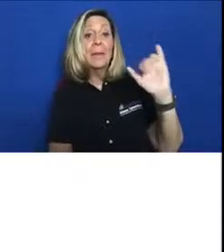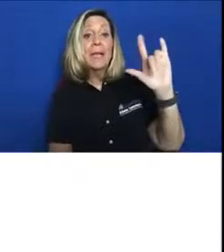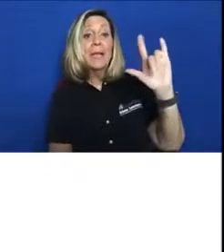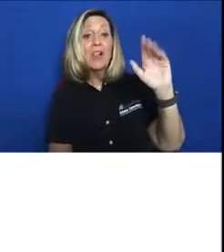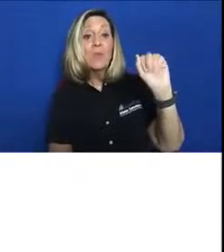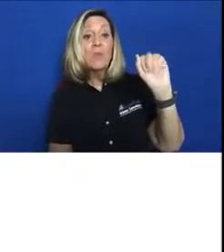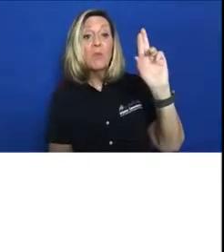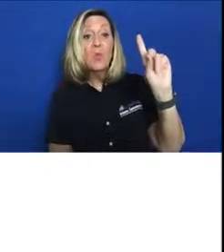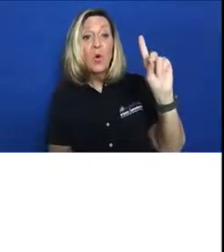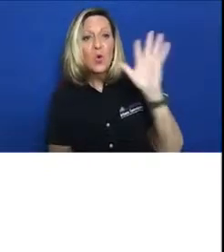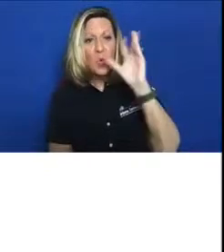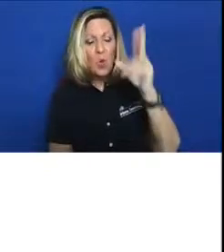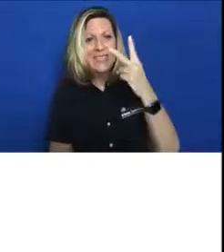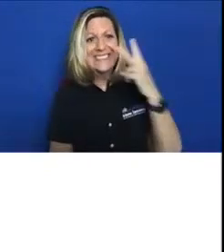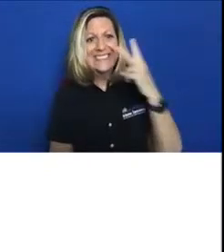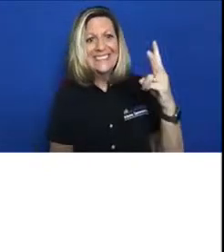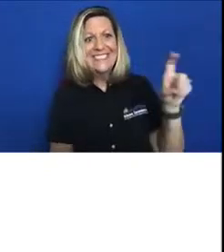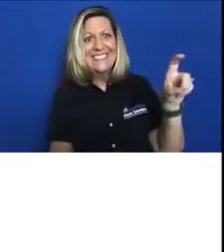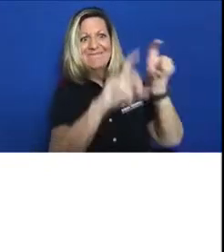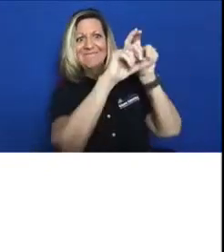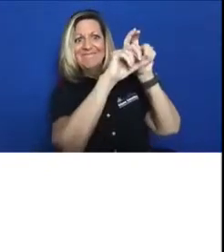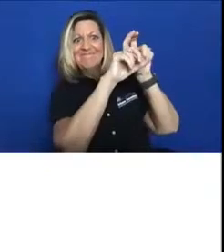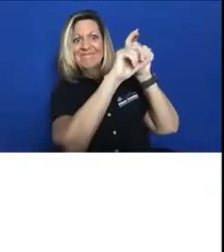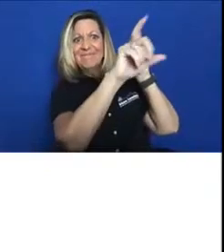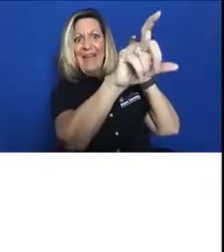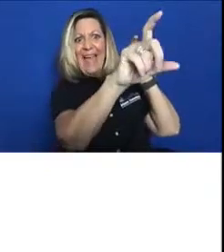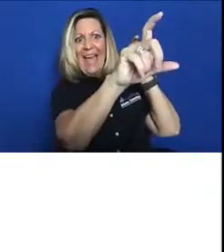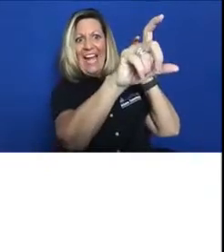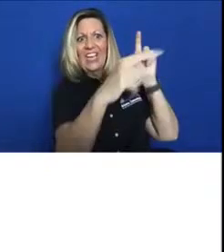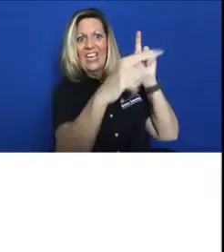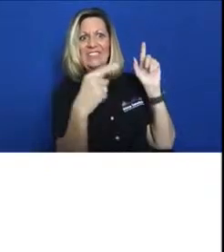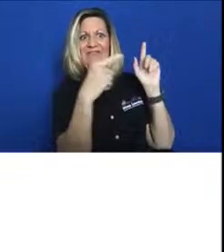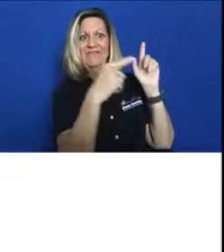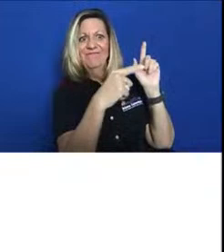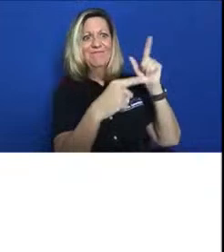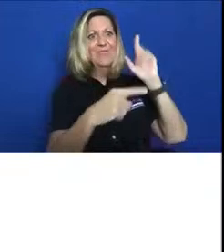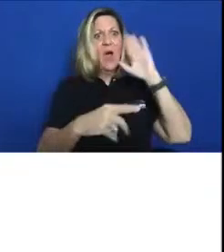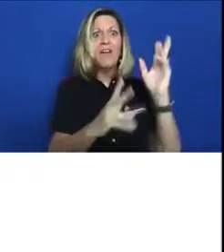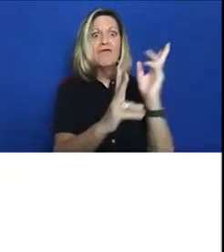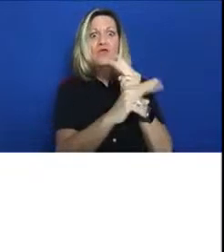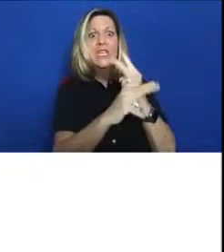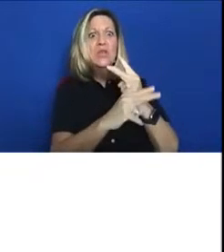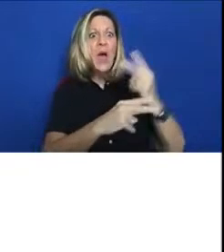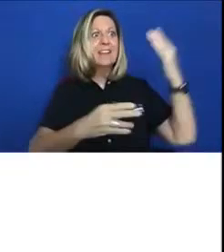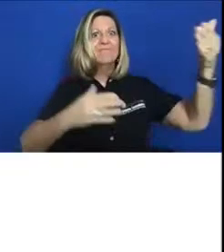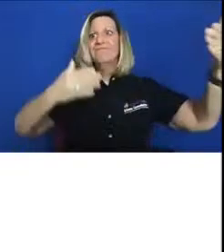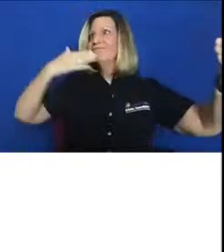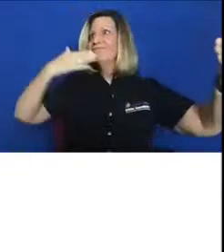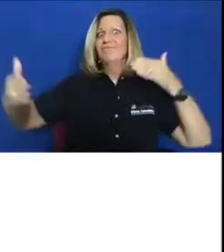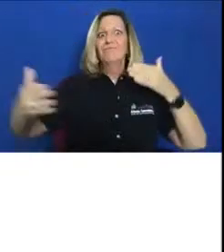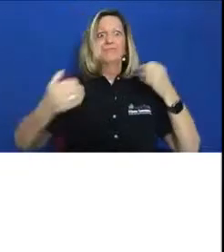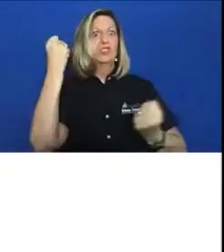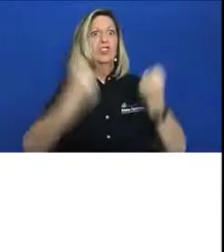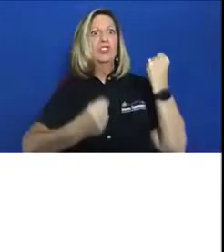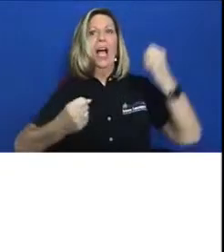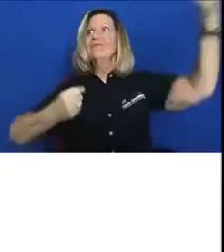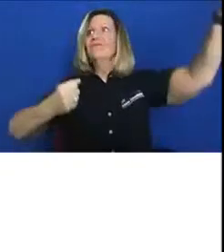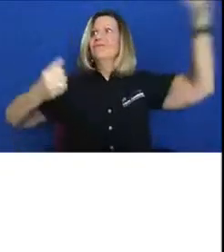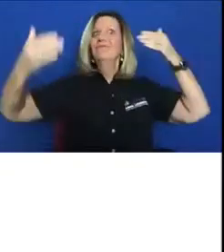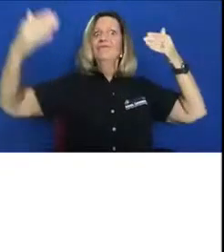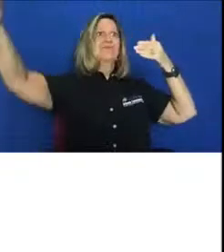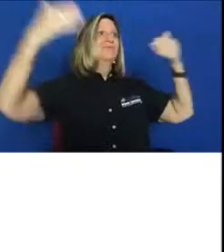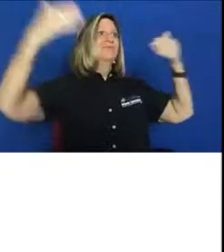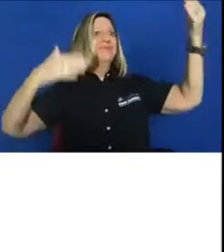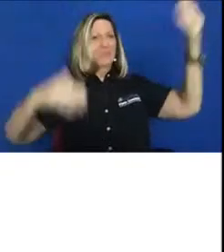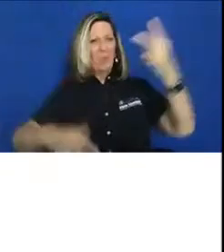One example is in billboards on the freeways. You'll see banner ads on the freeway,